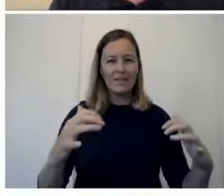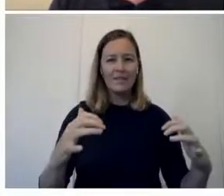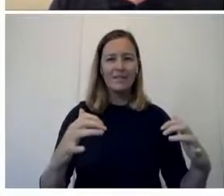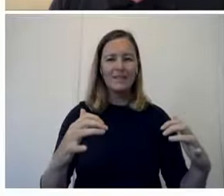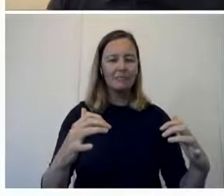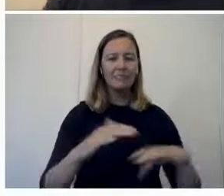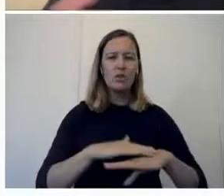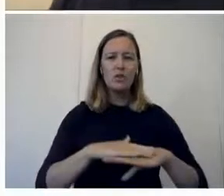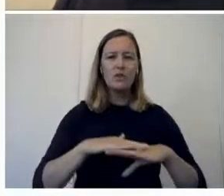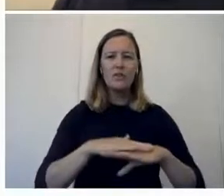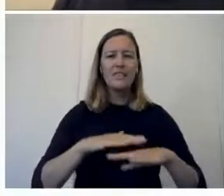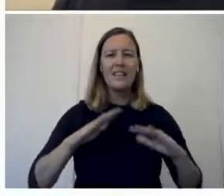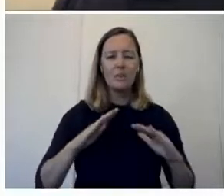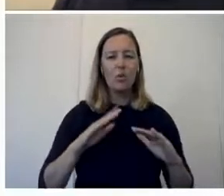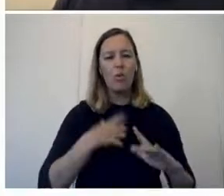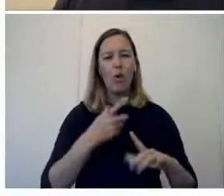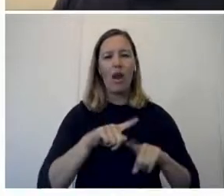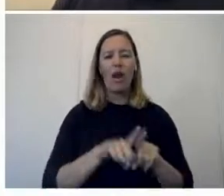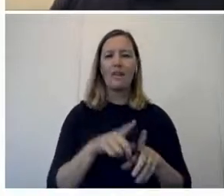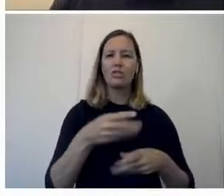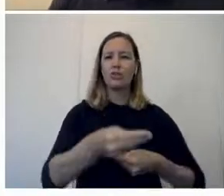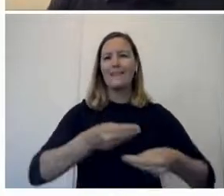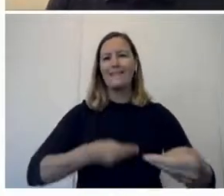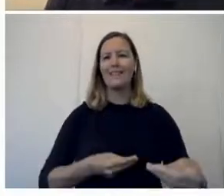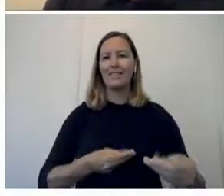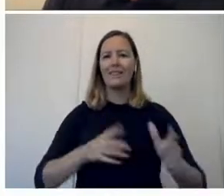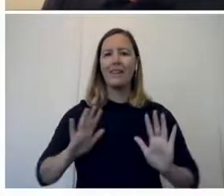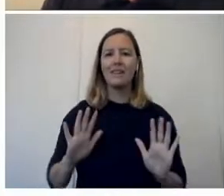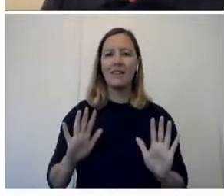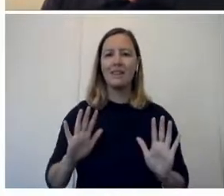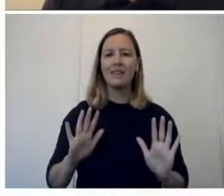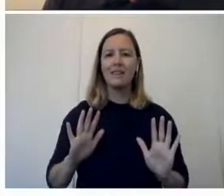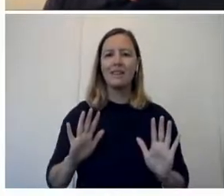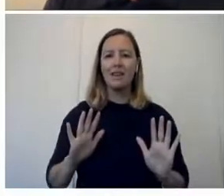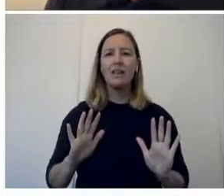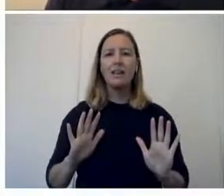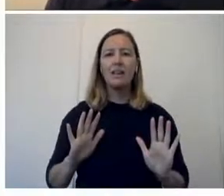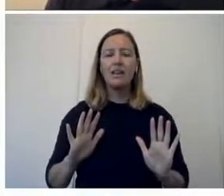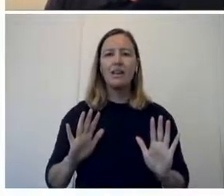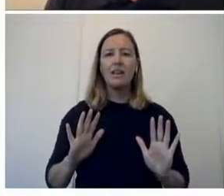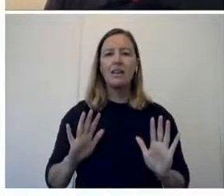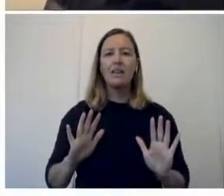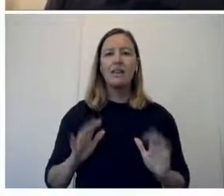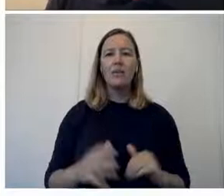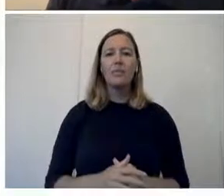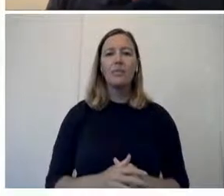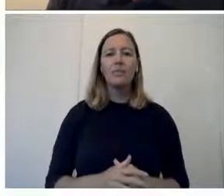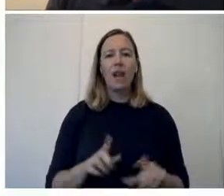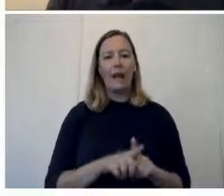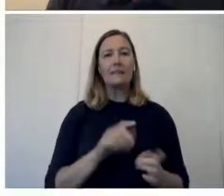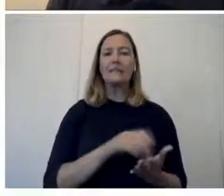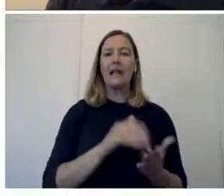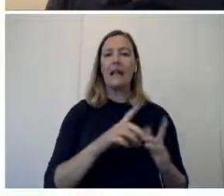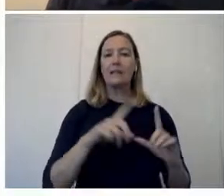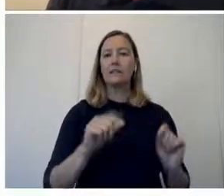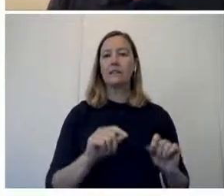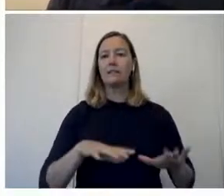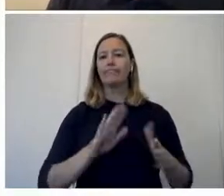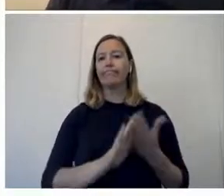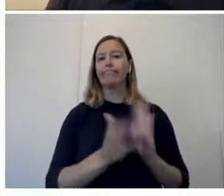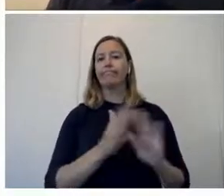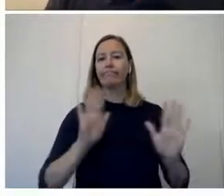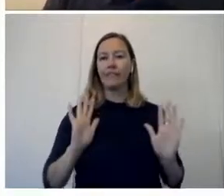that had been more transactional maybe in the way that they approached their audience, just selling tickets and not really trying to